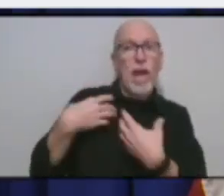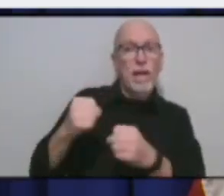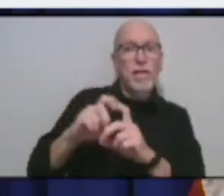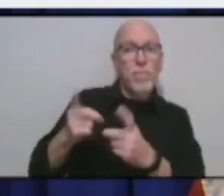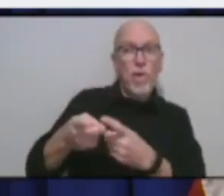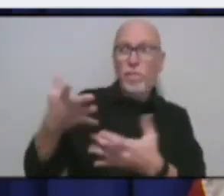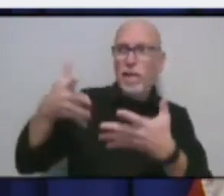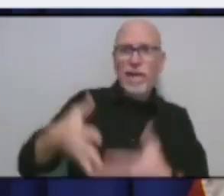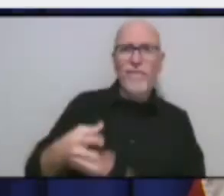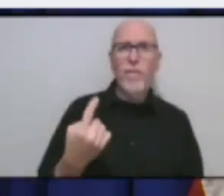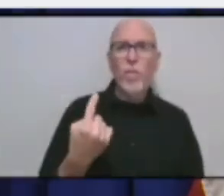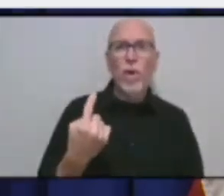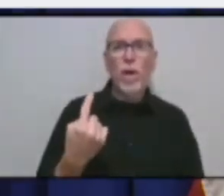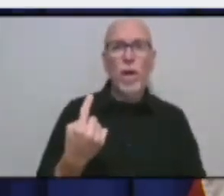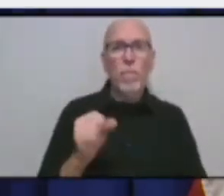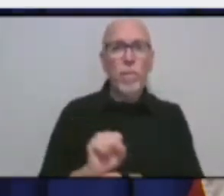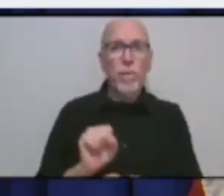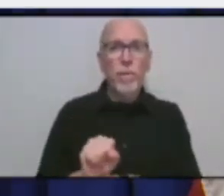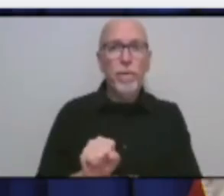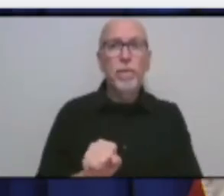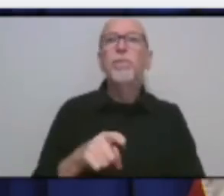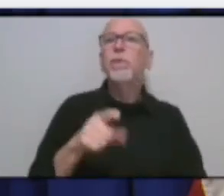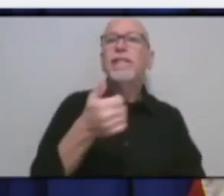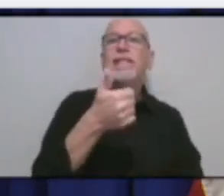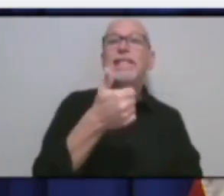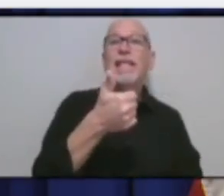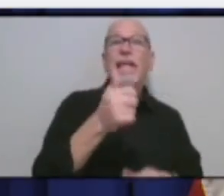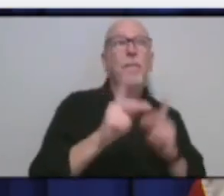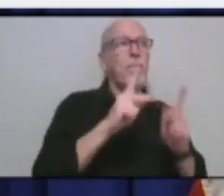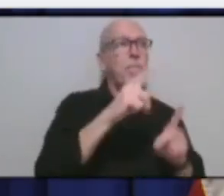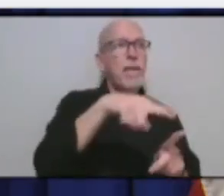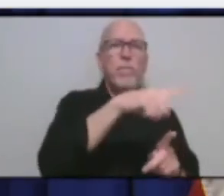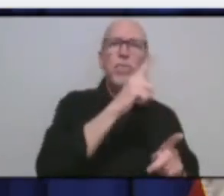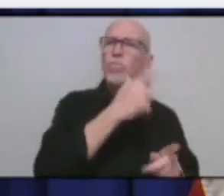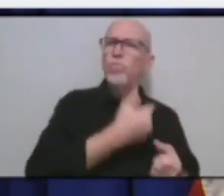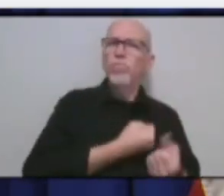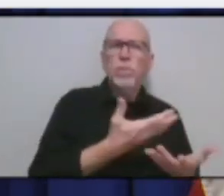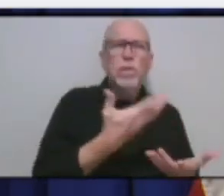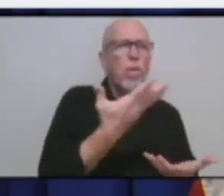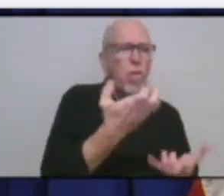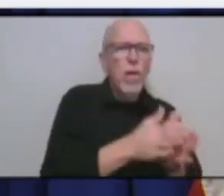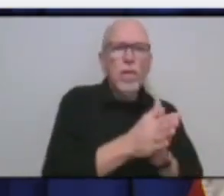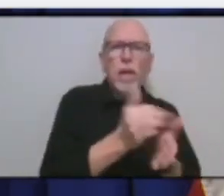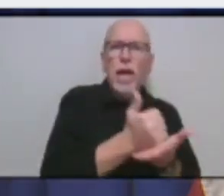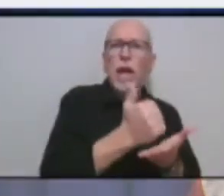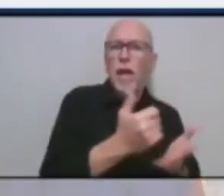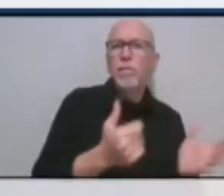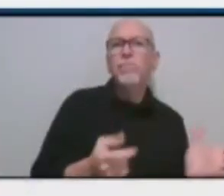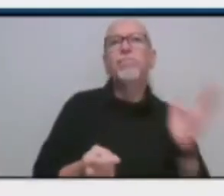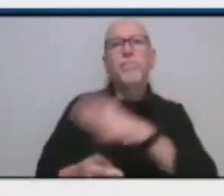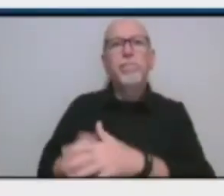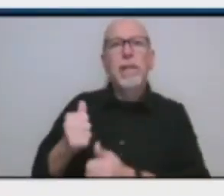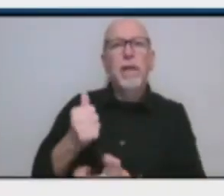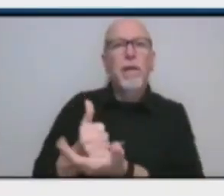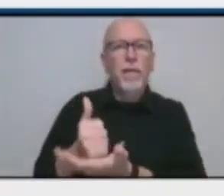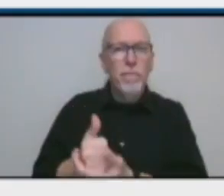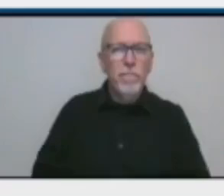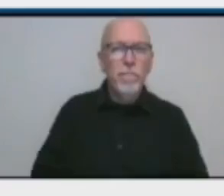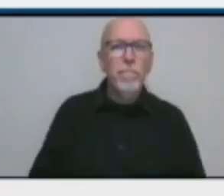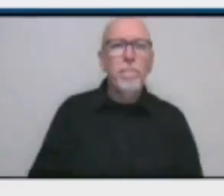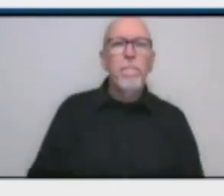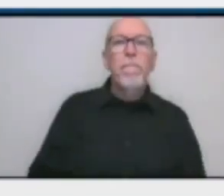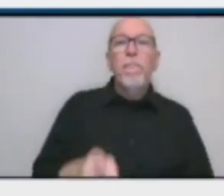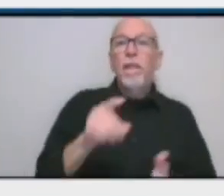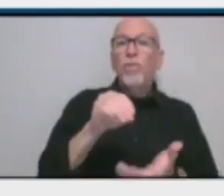1 employee, with 10 reservists in their area who had expressed a willingness to help. We also announced the Student Step